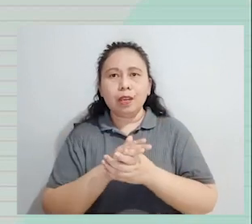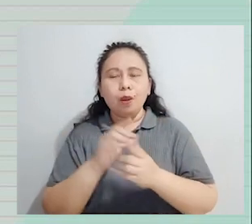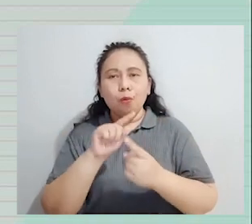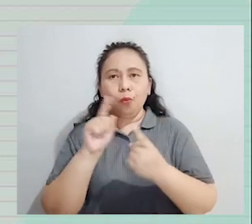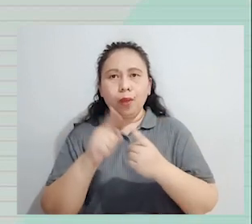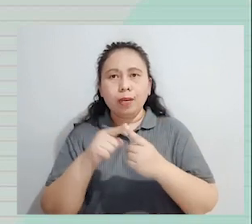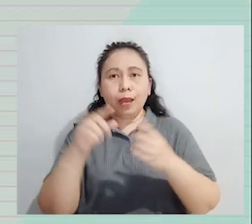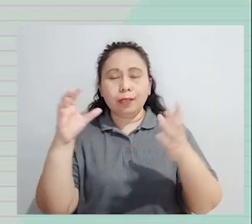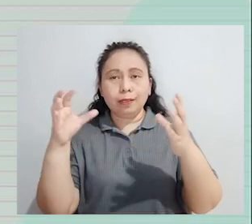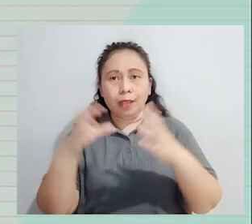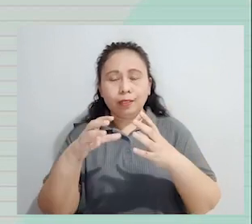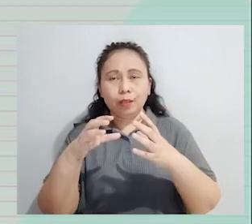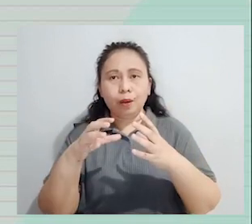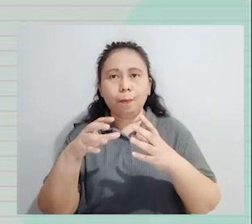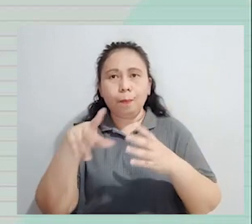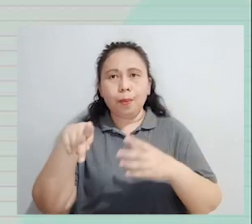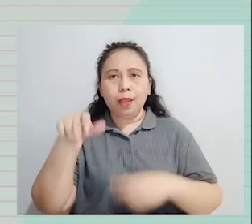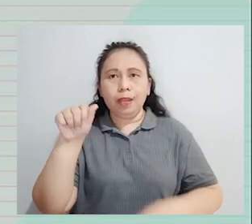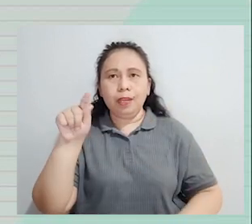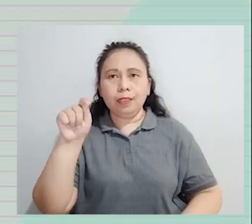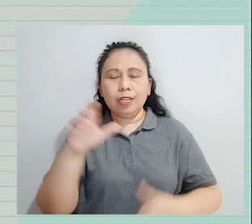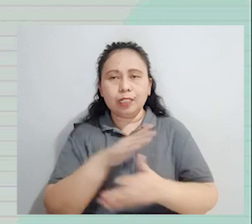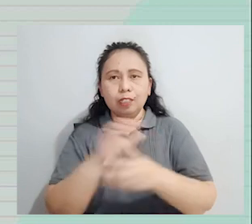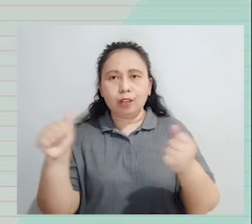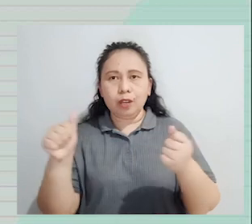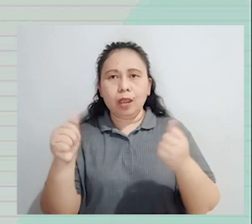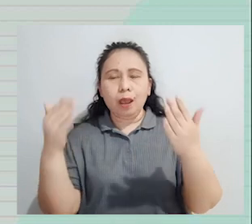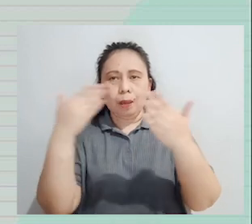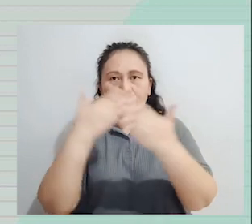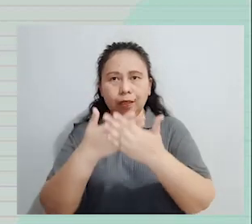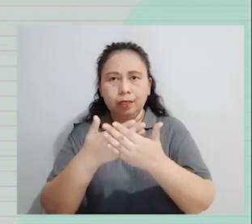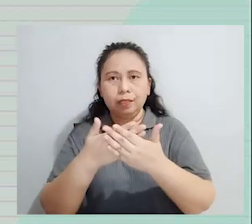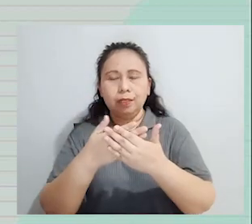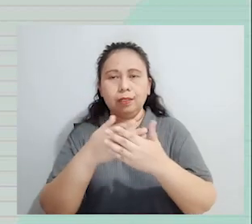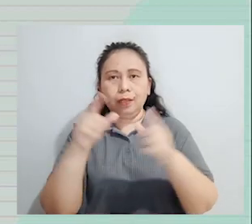denser plate is destroyed upon reaching the asthenosphere.